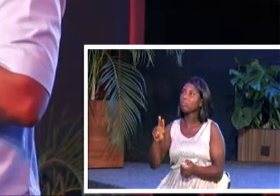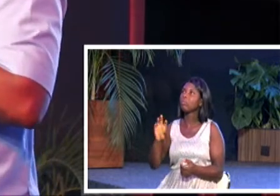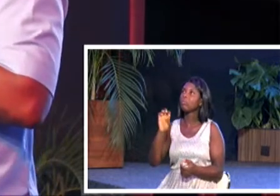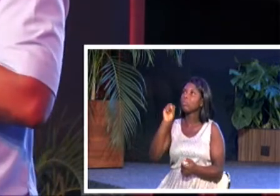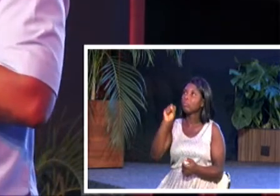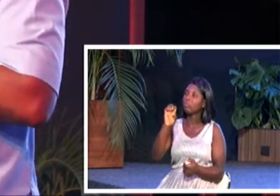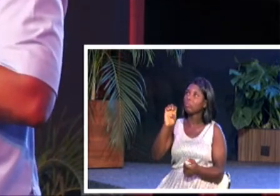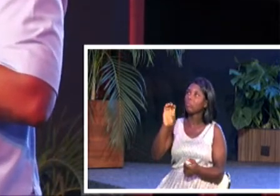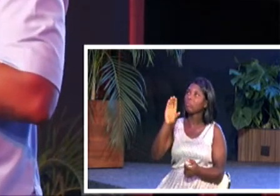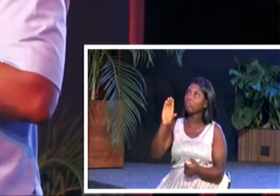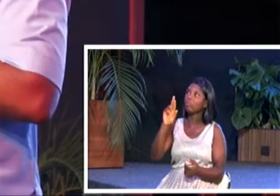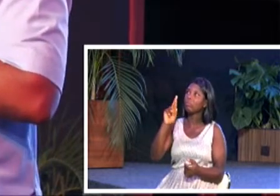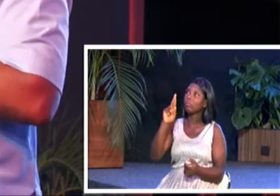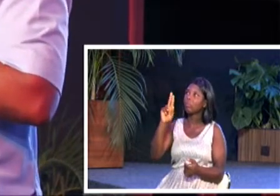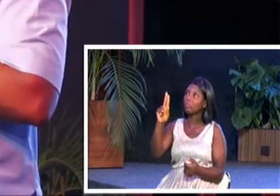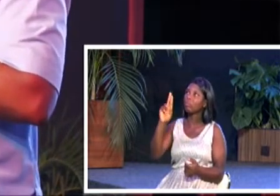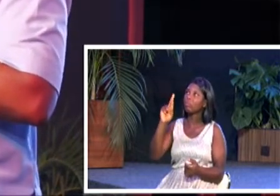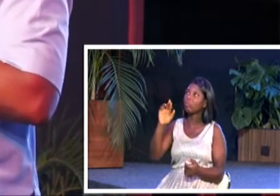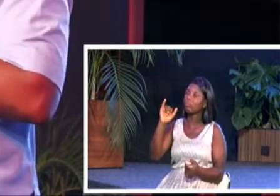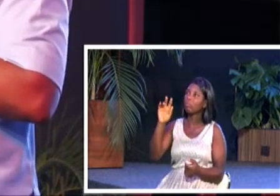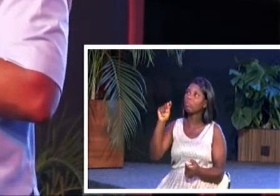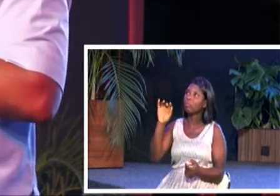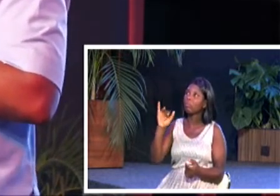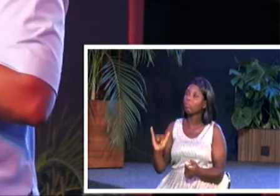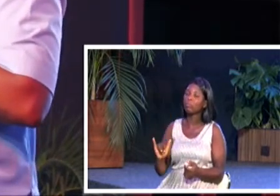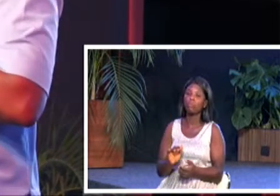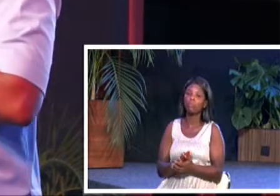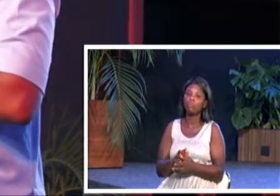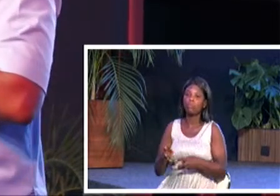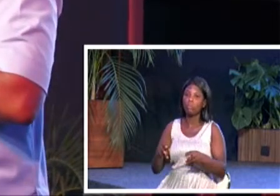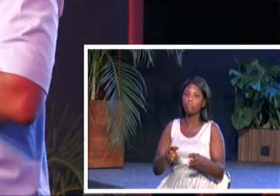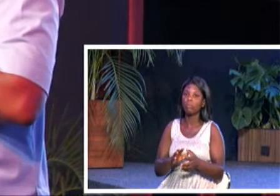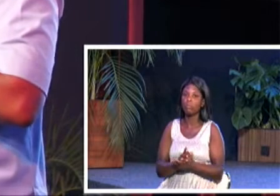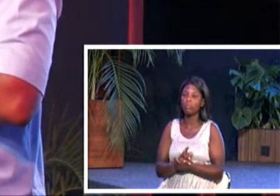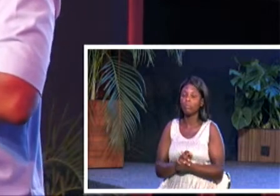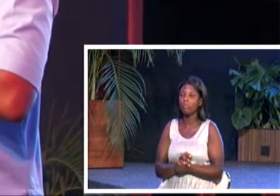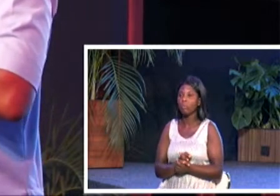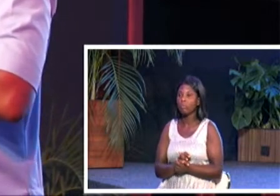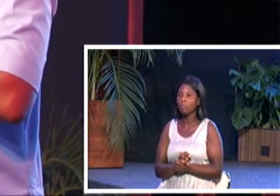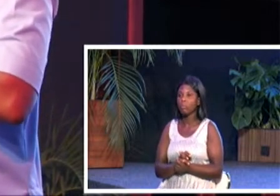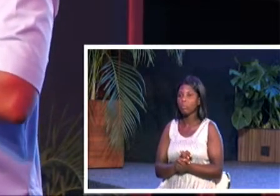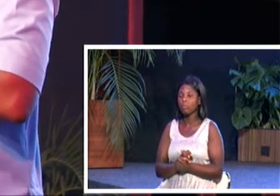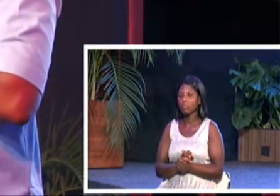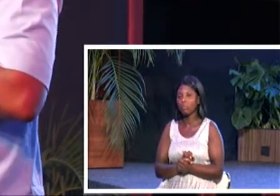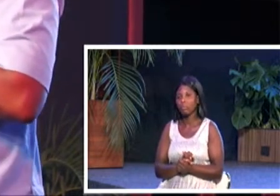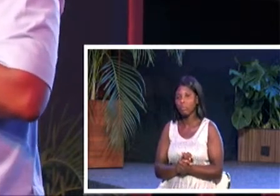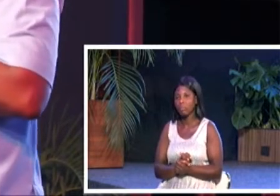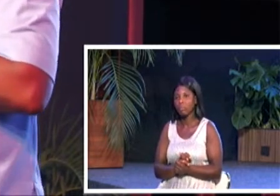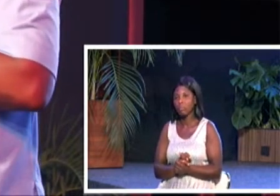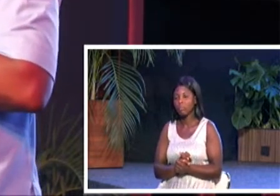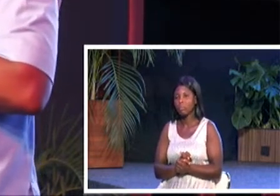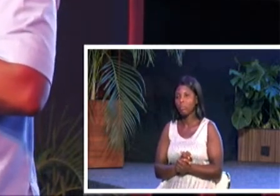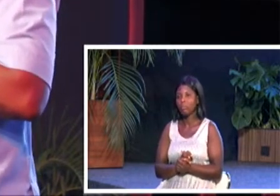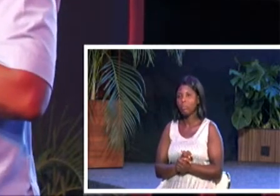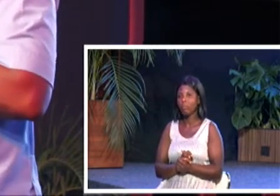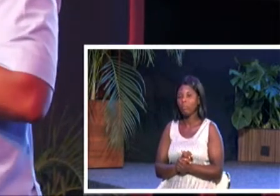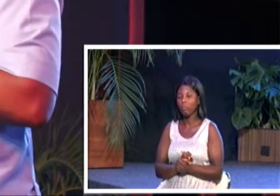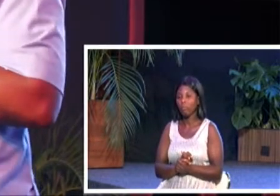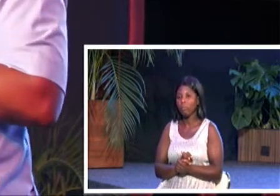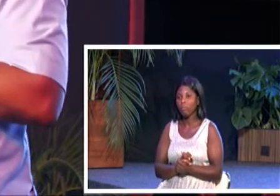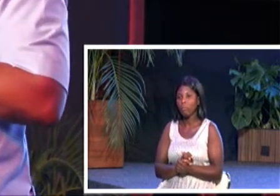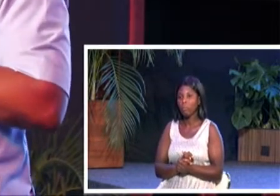than the drug industry. But I'm not motivating you to go and do it, right? But if you are a cybersecurity expert, it means